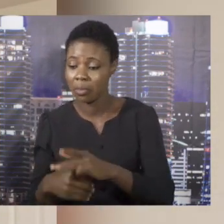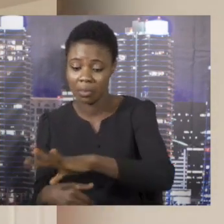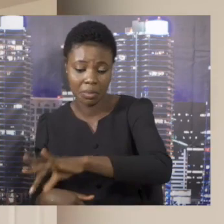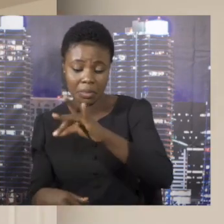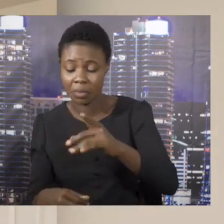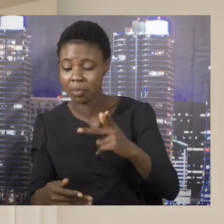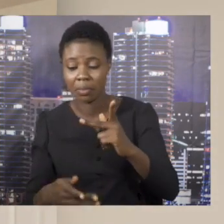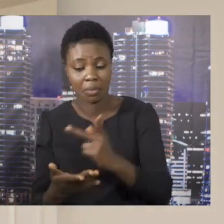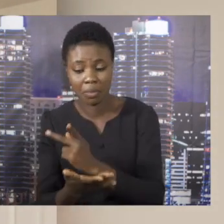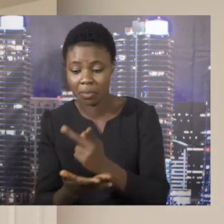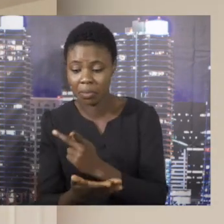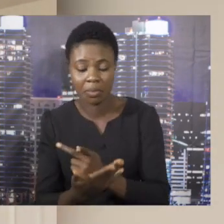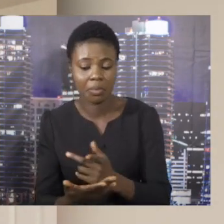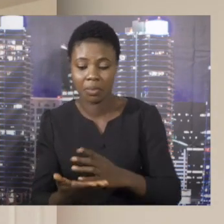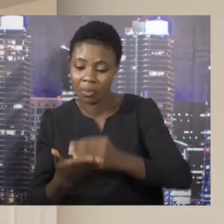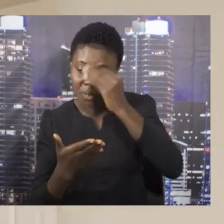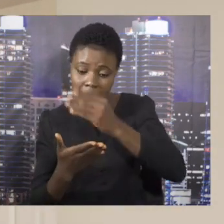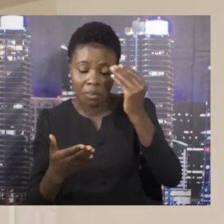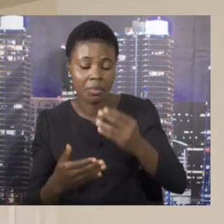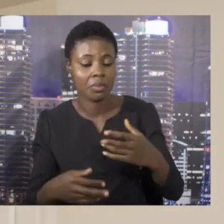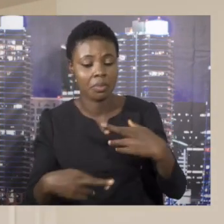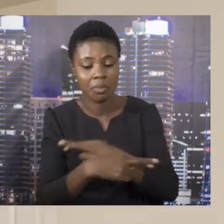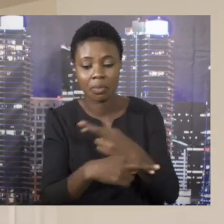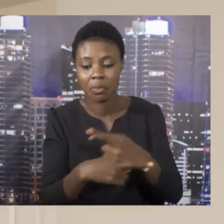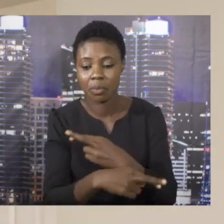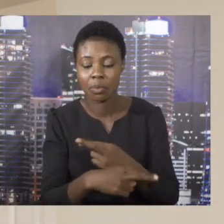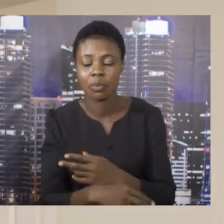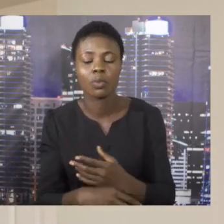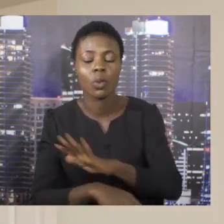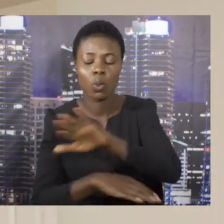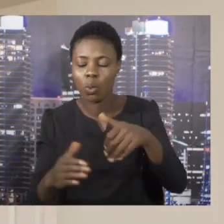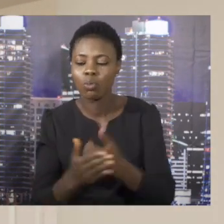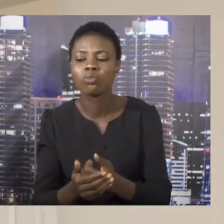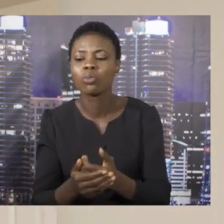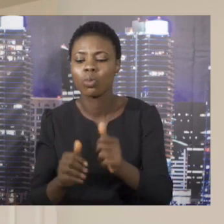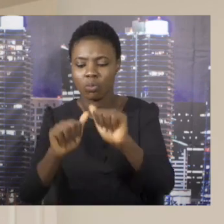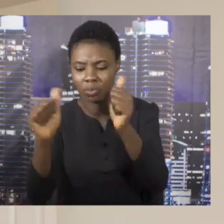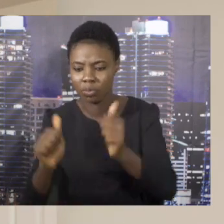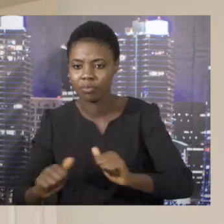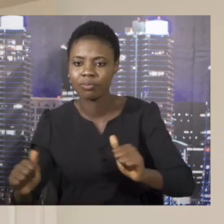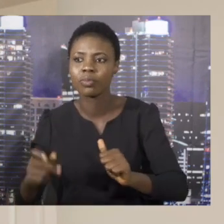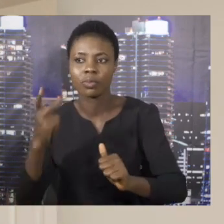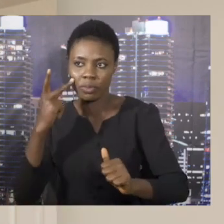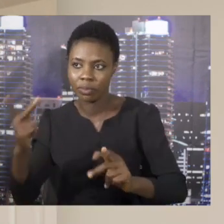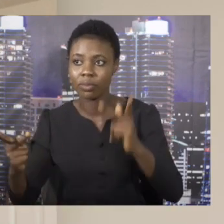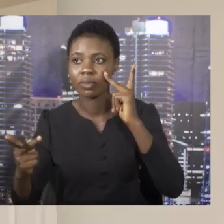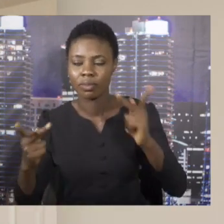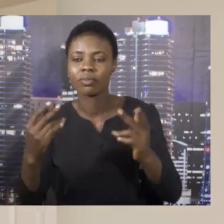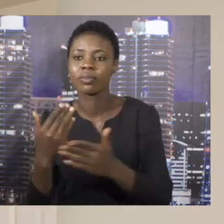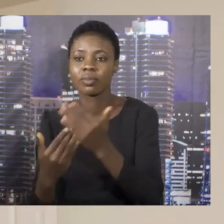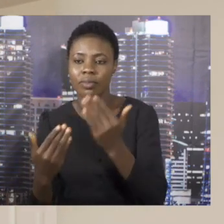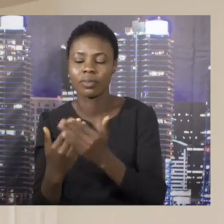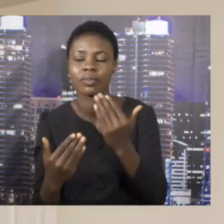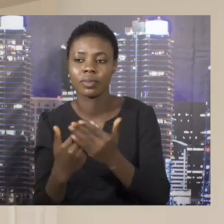the kitchen, on the shelf. I mean, all of these objects are within our environment, and then we